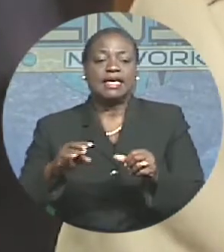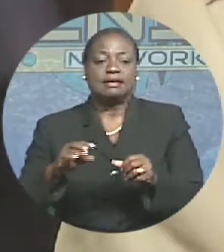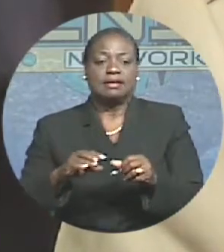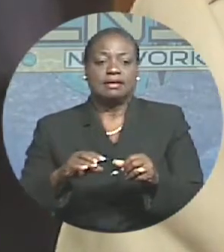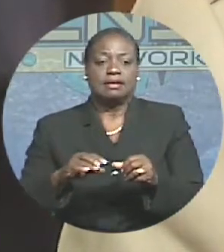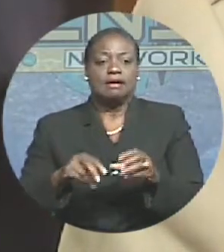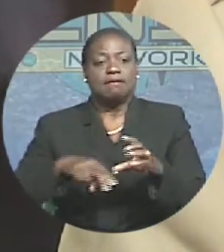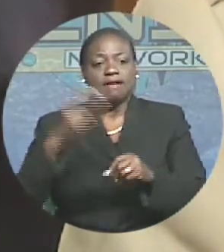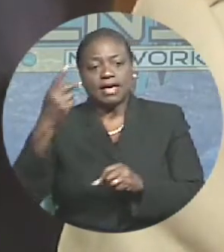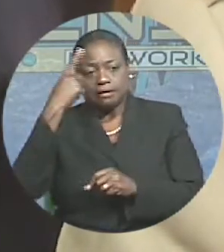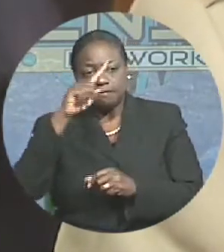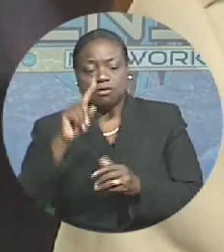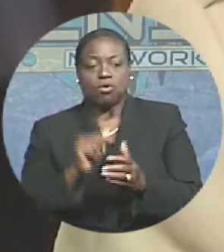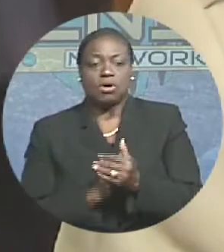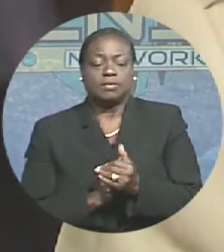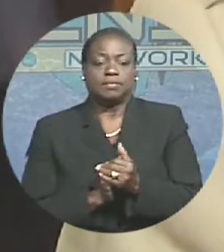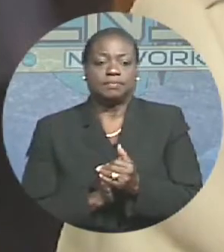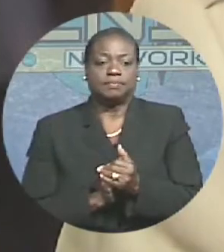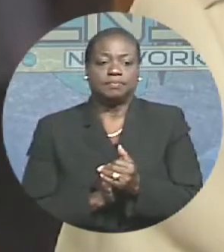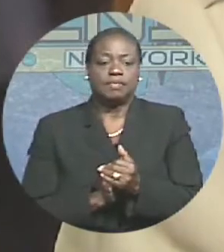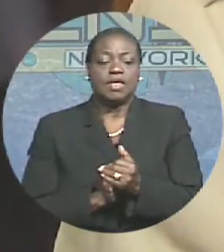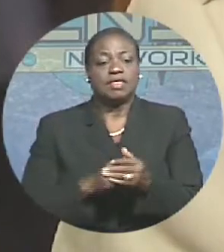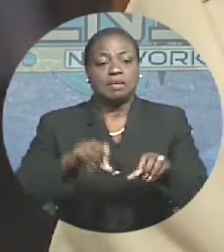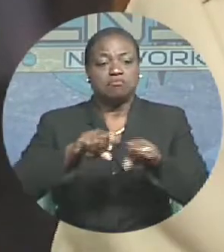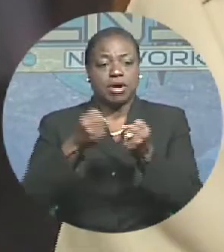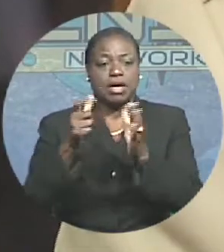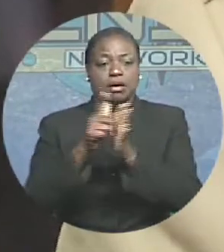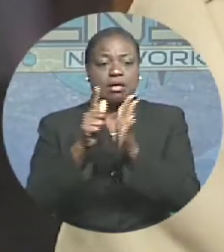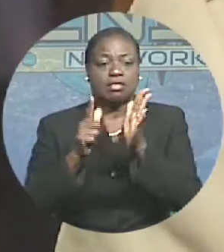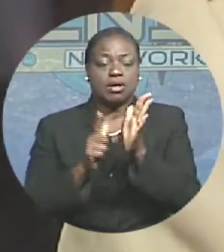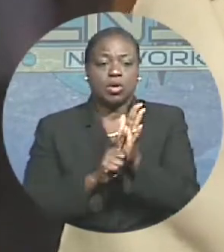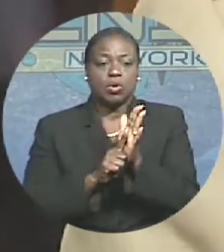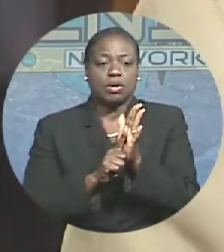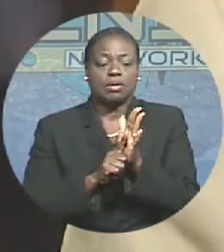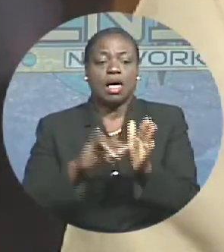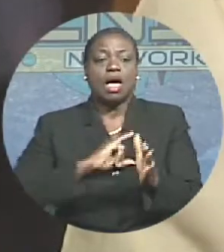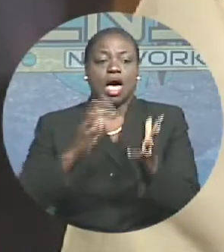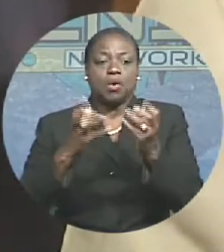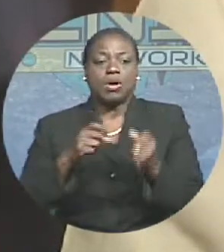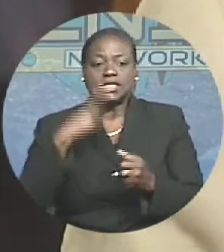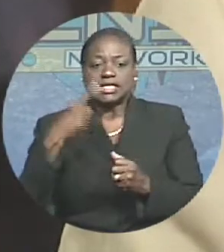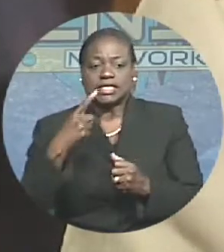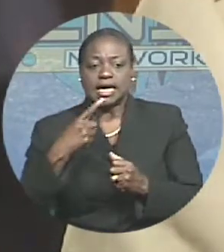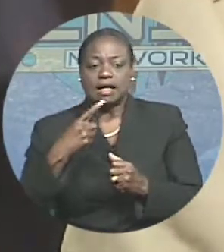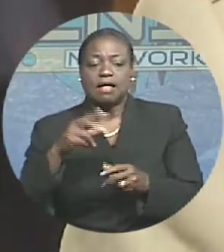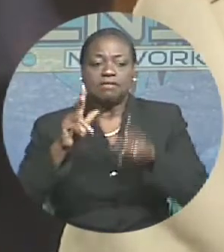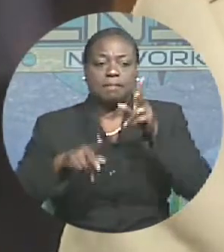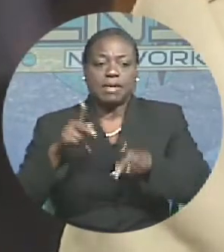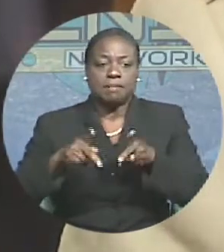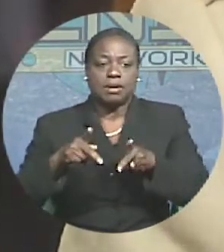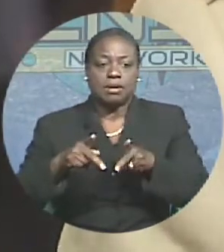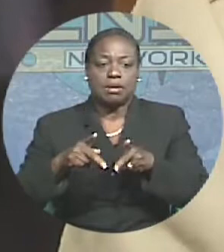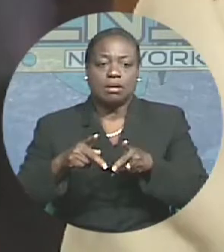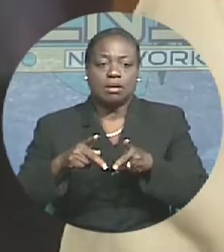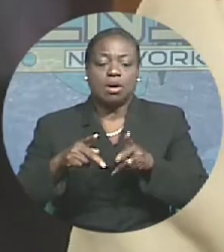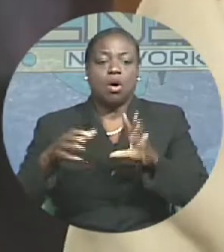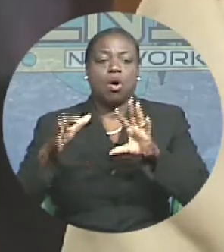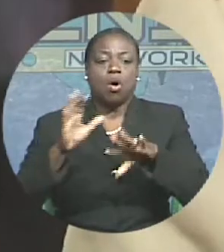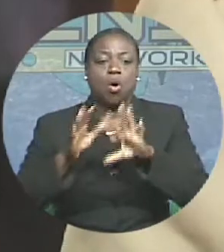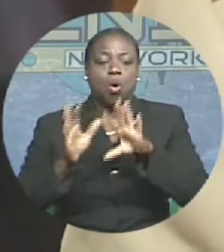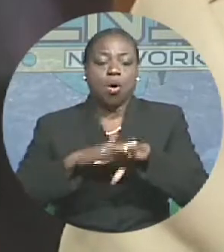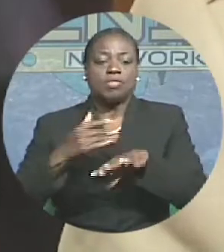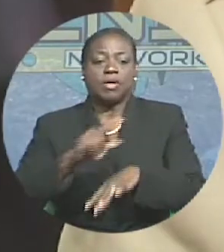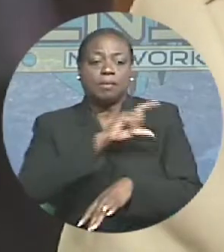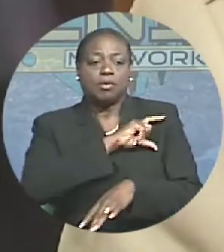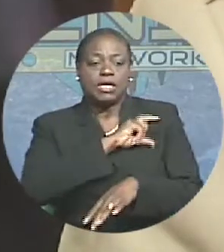Commission had to dismiss one of our officers because of a breach of discipline. And so I just want to appeal to our members of the Royal Bahamas Police Force to continue to abide by the rules